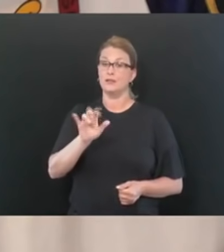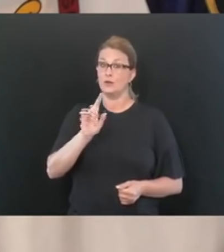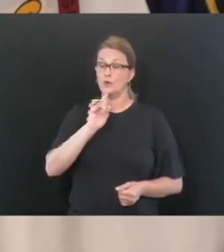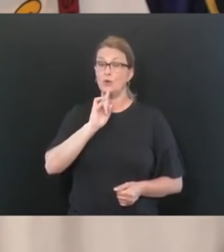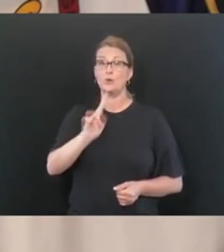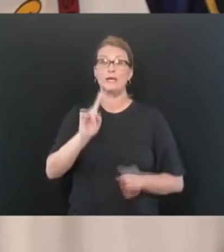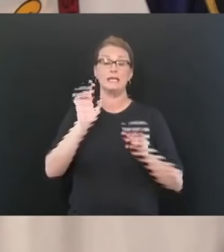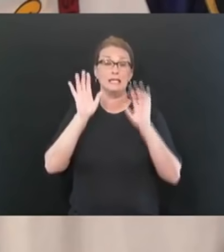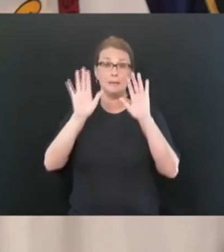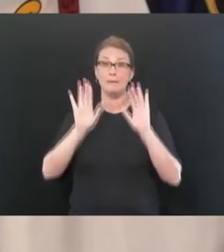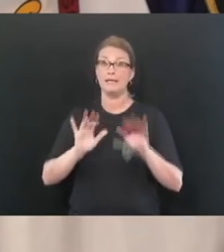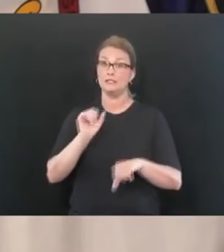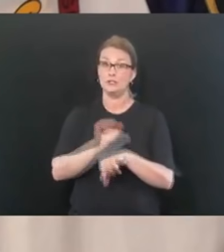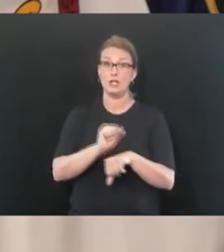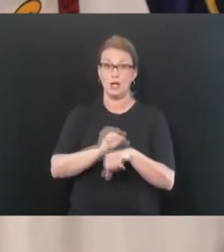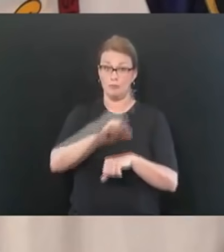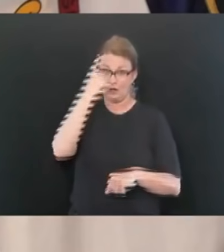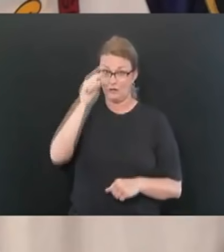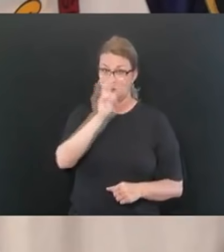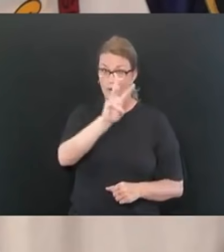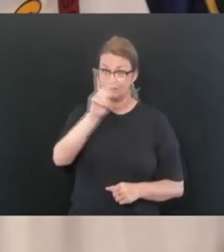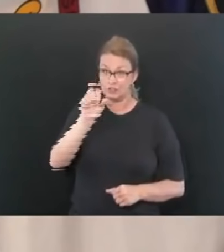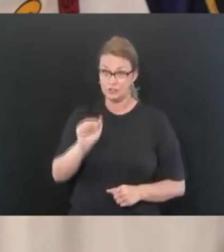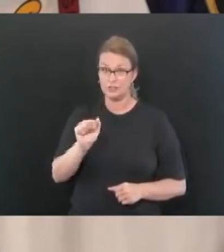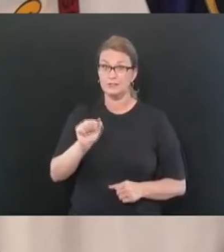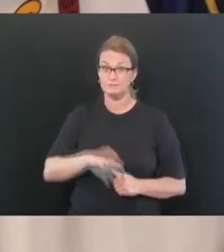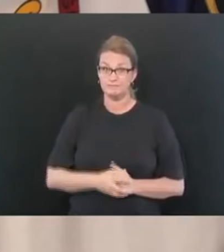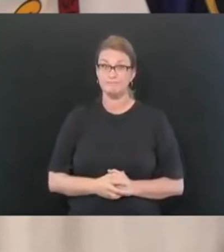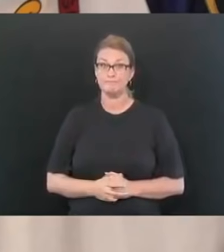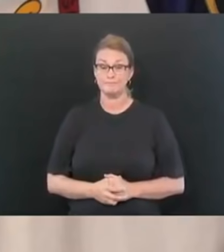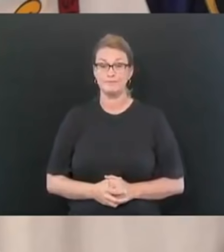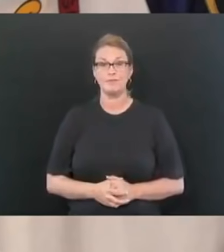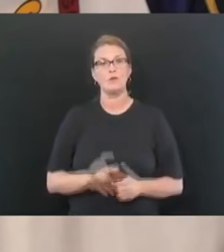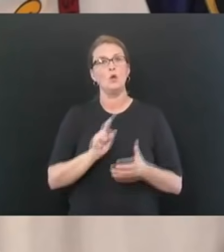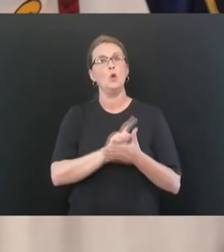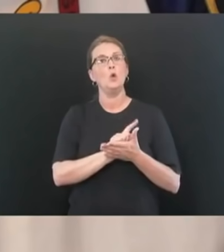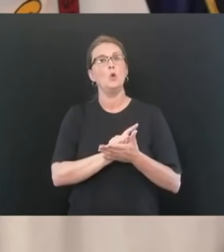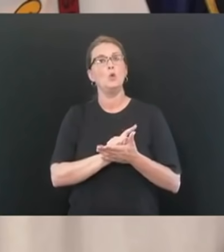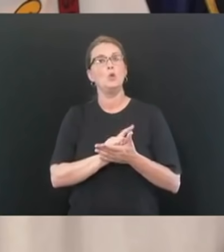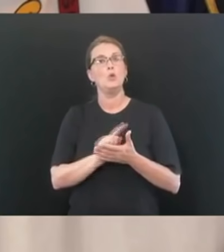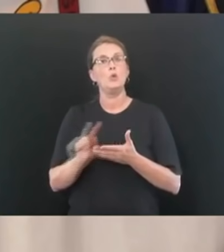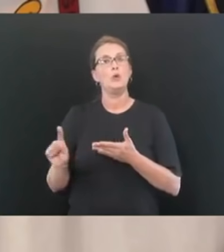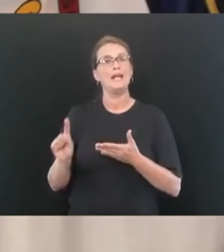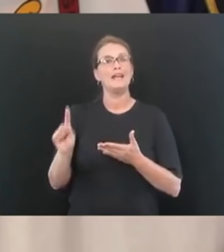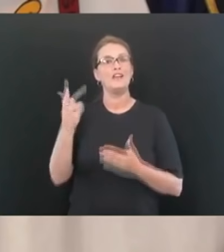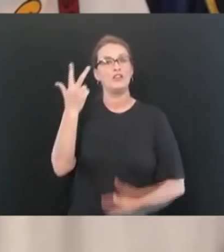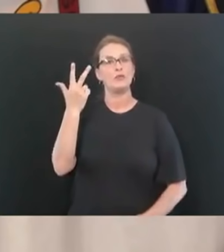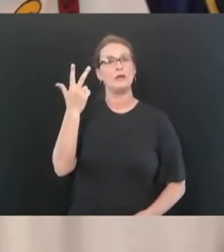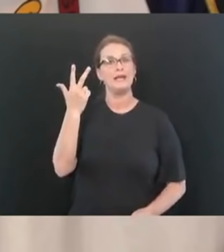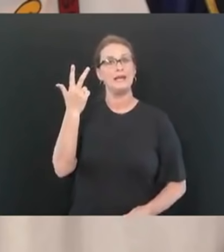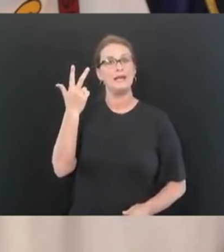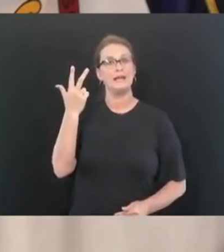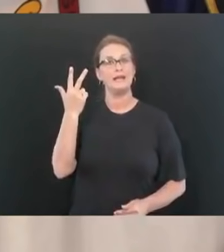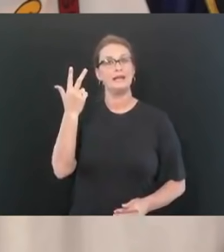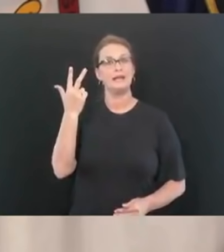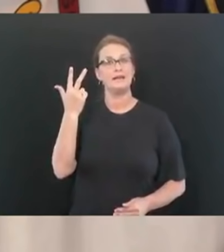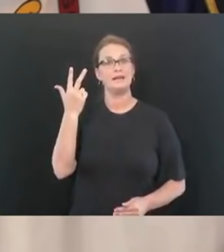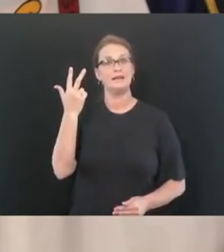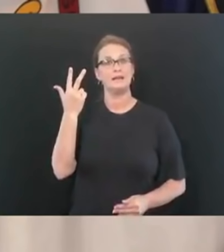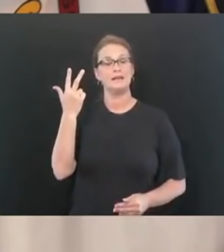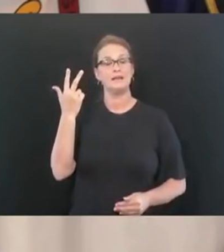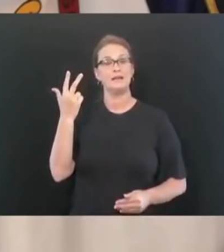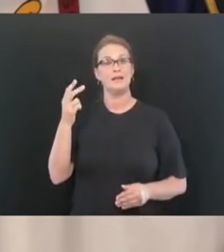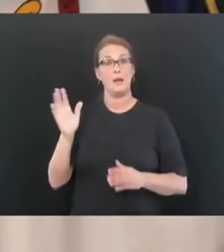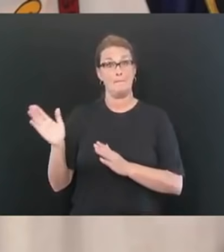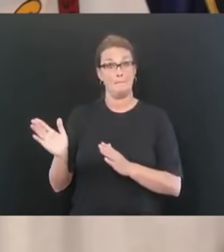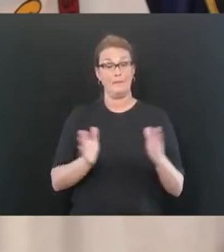an amazing job. Week 3 will be, the week three of the reopening plan